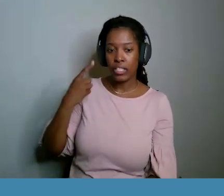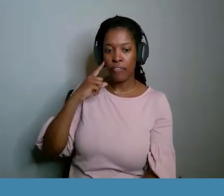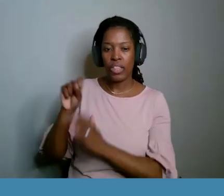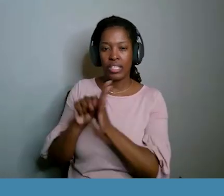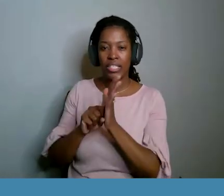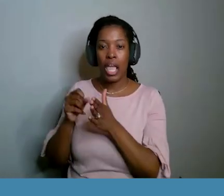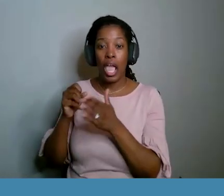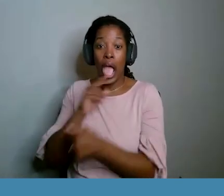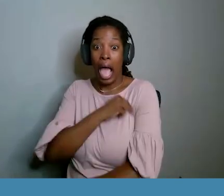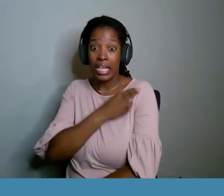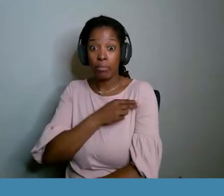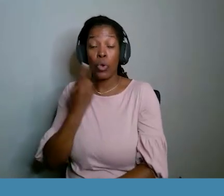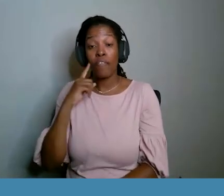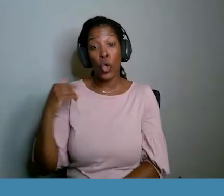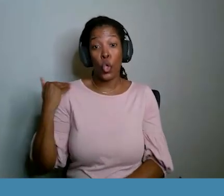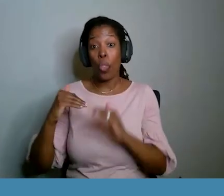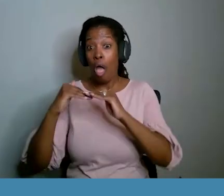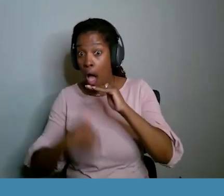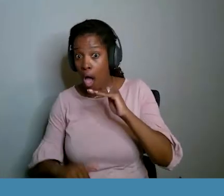21.